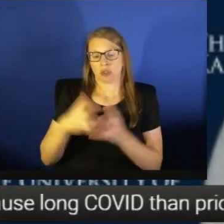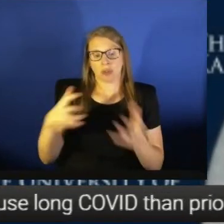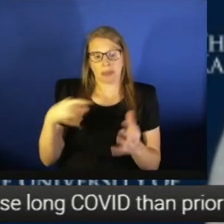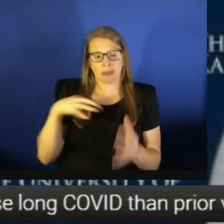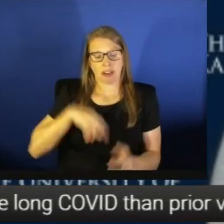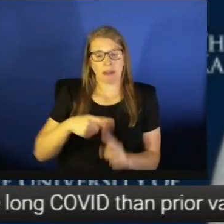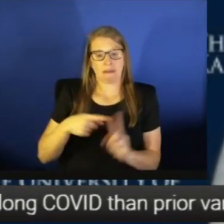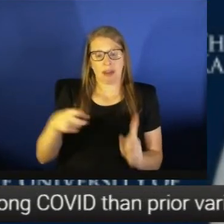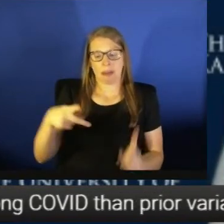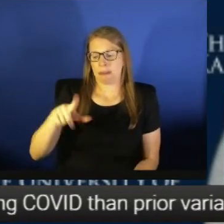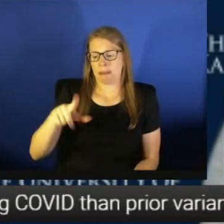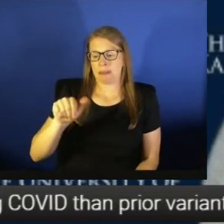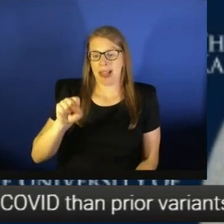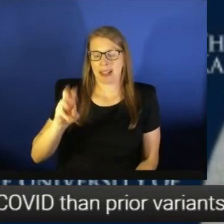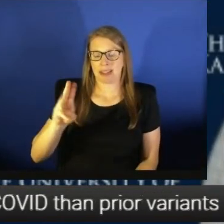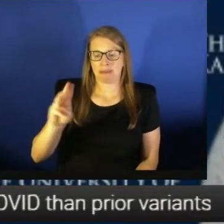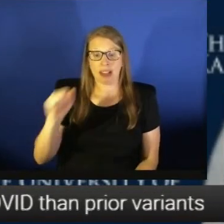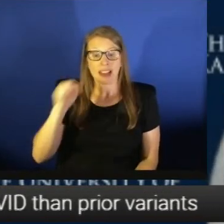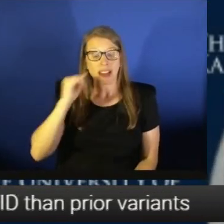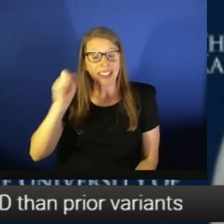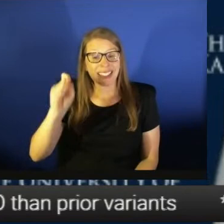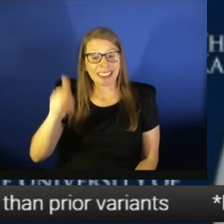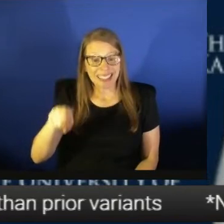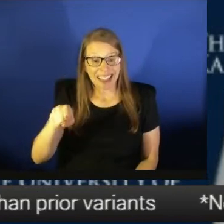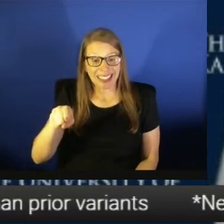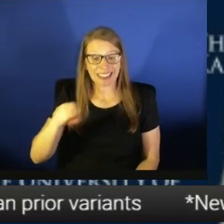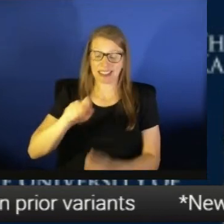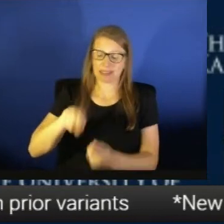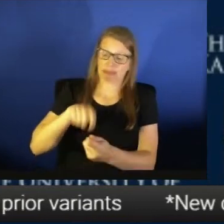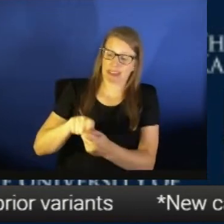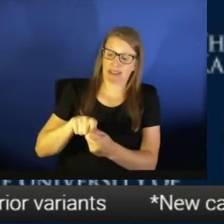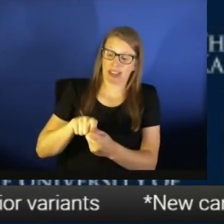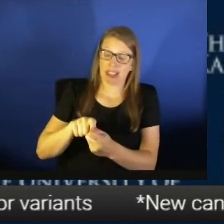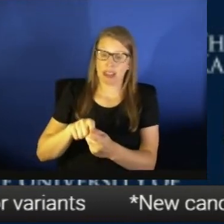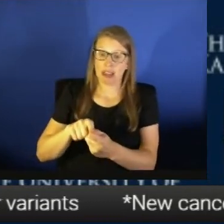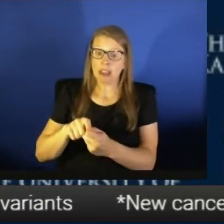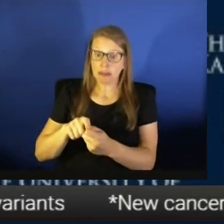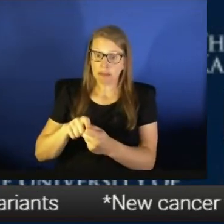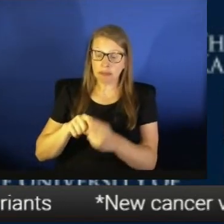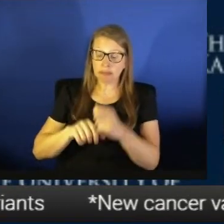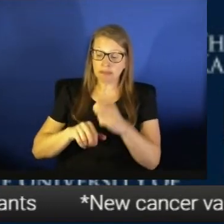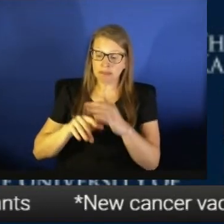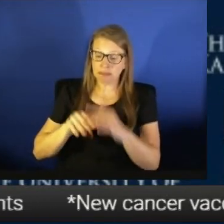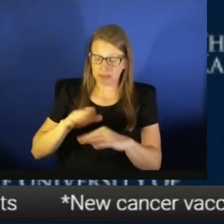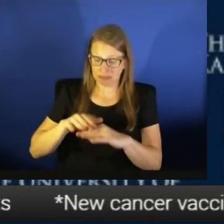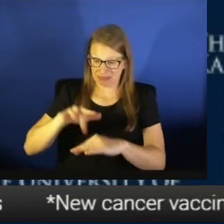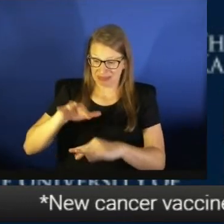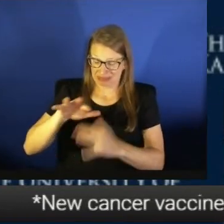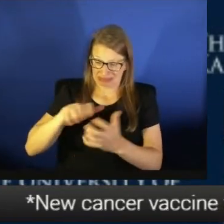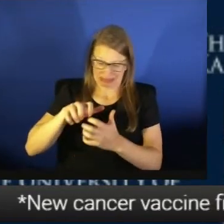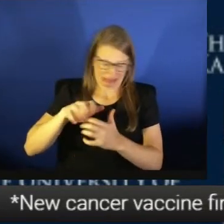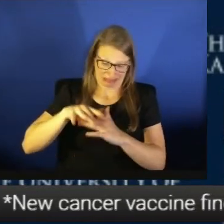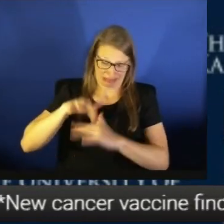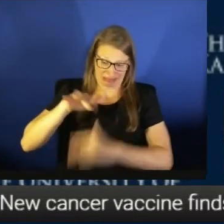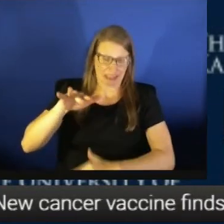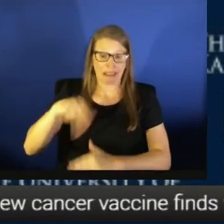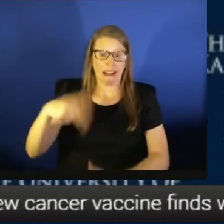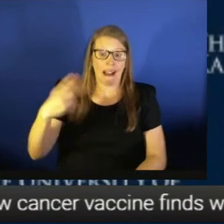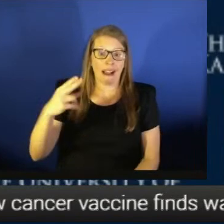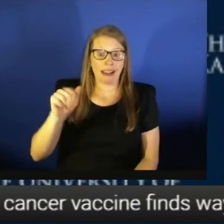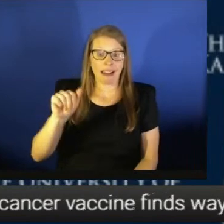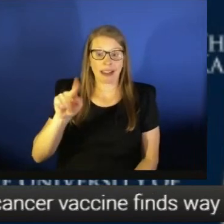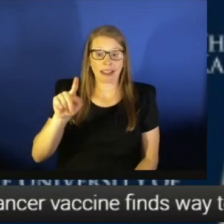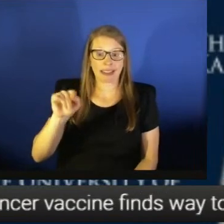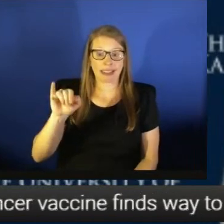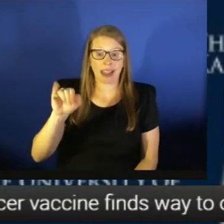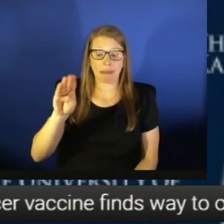from plasma. If there was, it was a certain high concentration of plasma, high antibody concentration of plasma. But